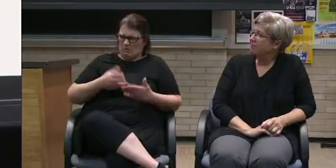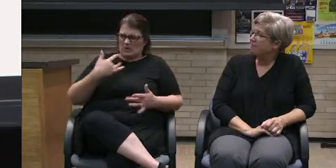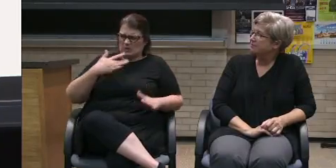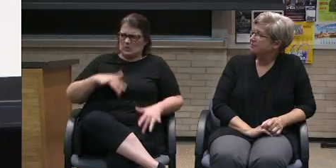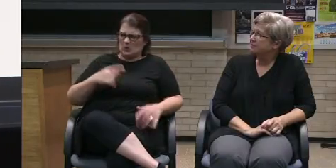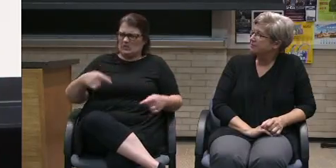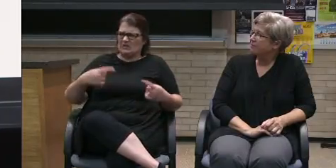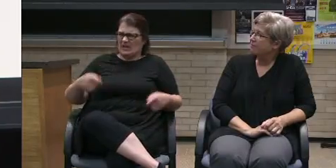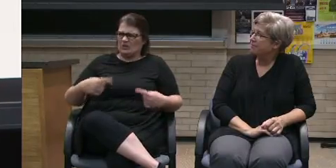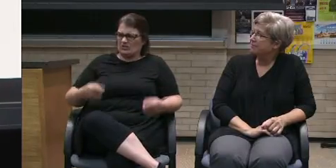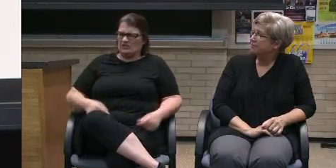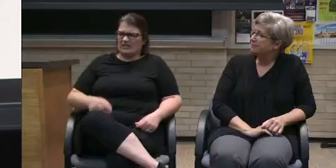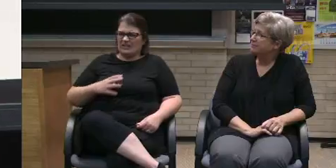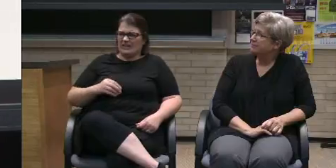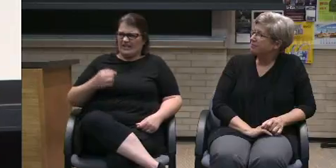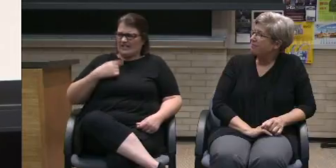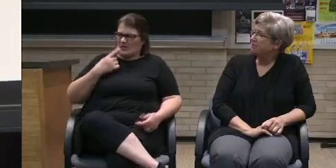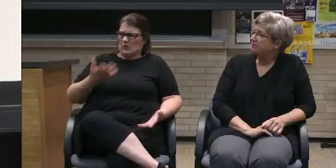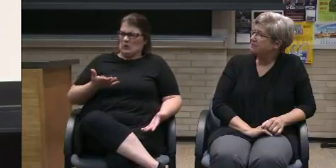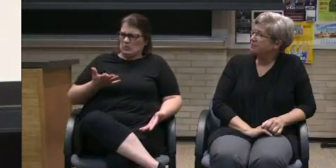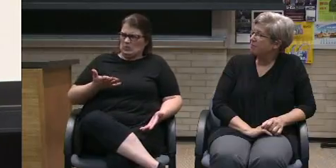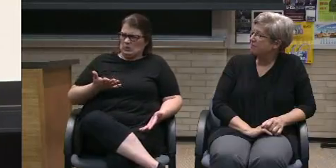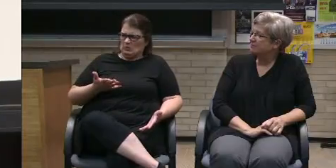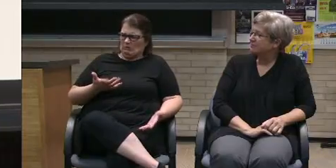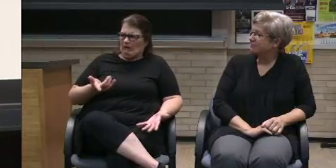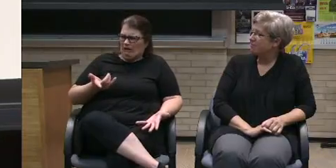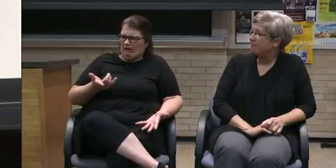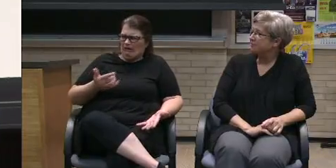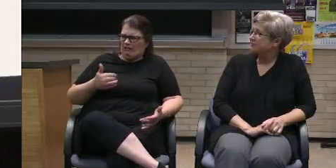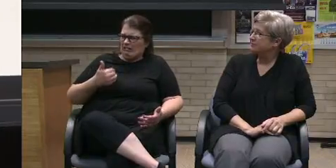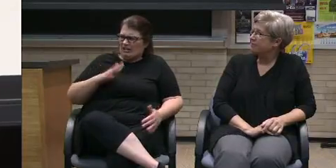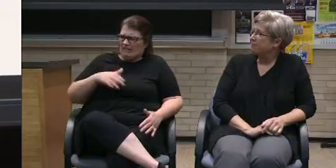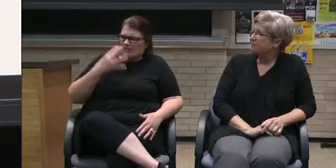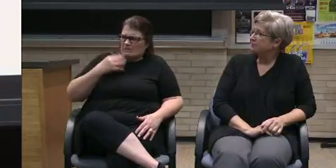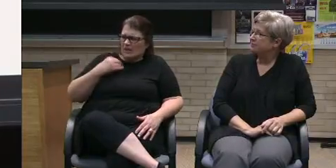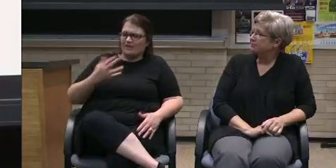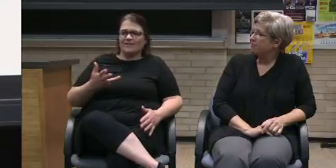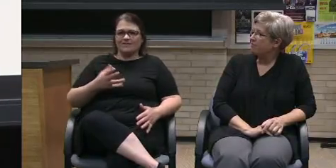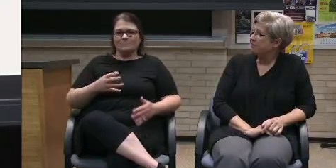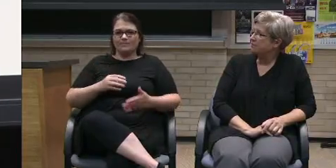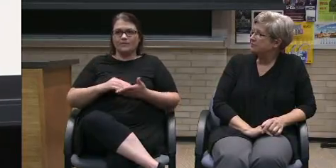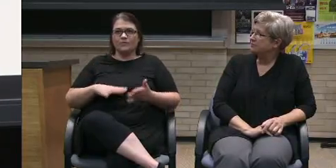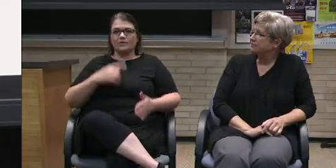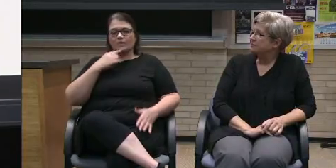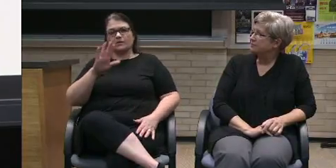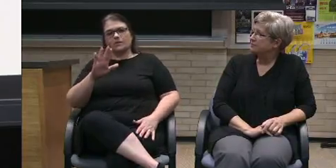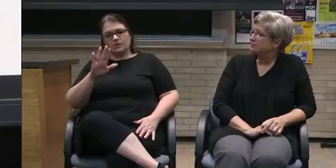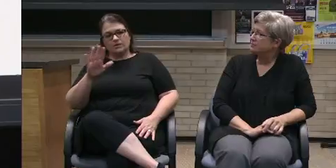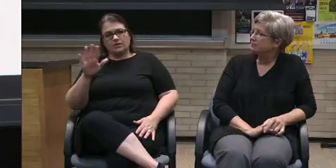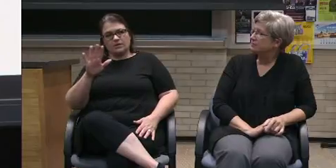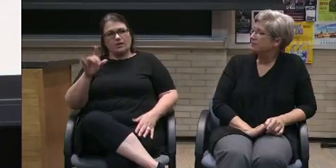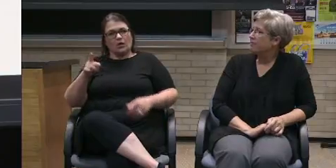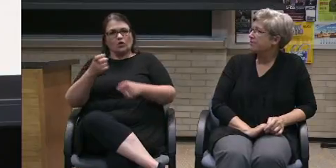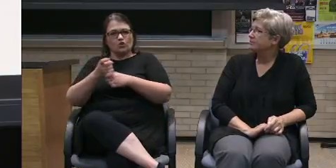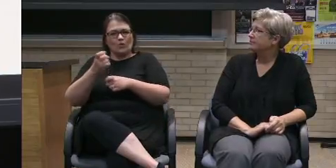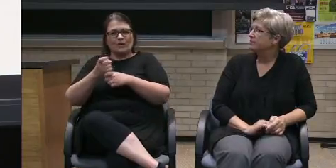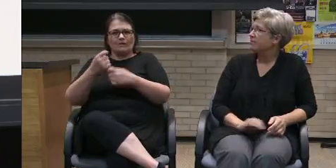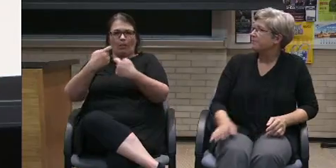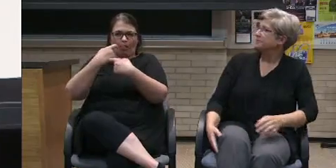oh, well, I live in the Adirondacks, and I was just teasing with him. But the students are like, the professor and the provost are joking. They're ribbing each